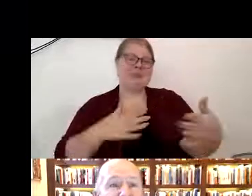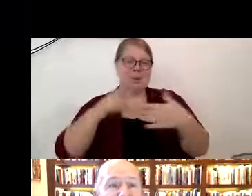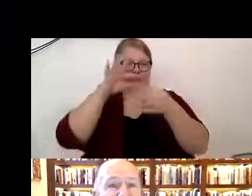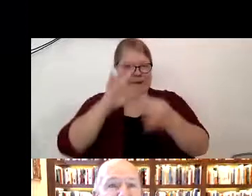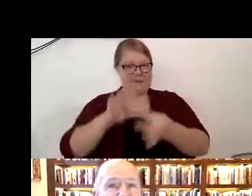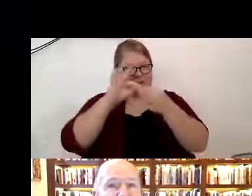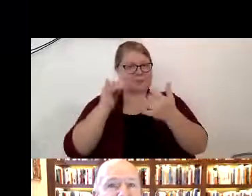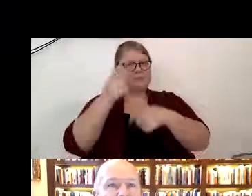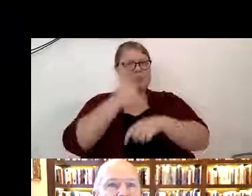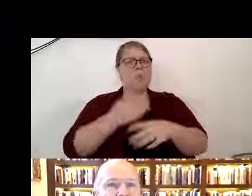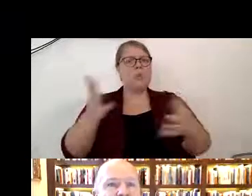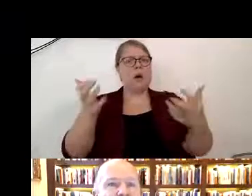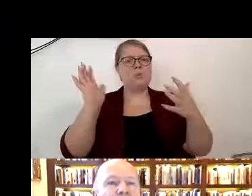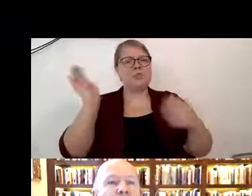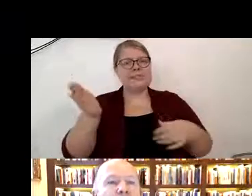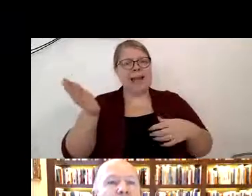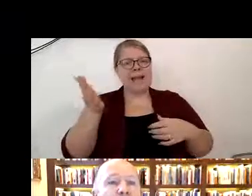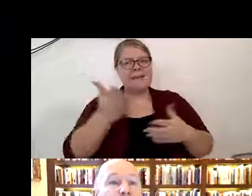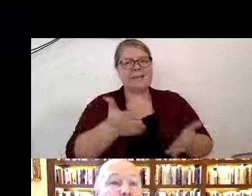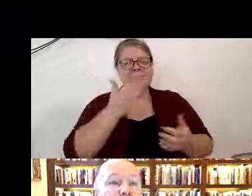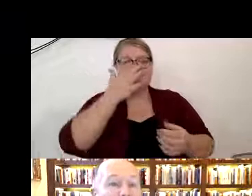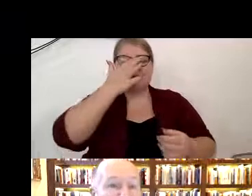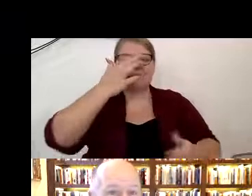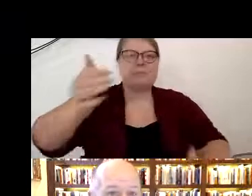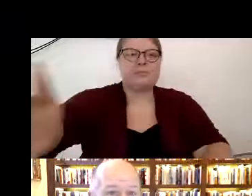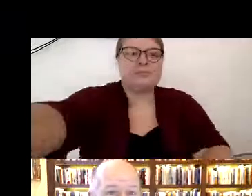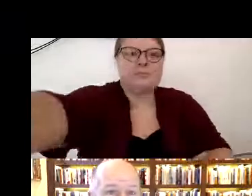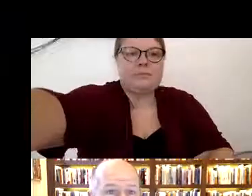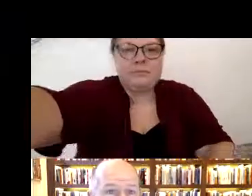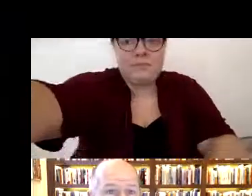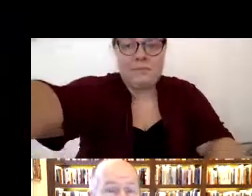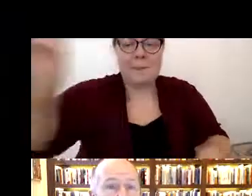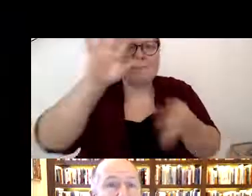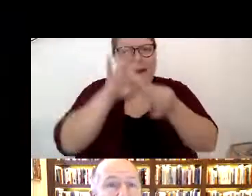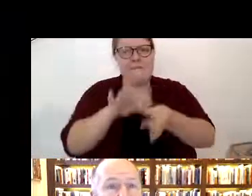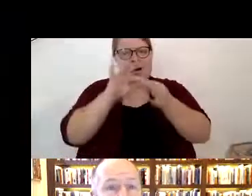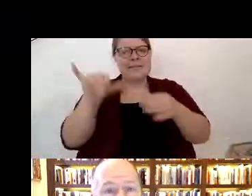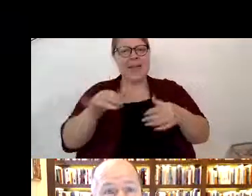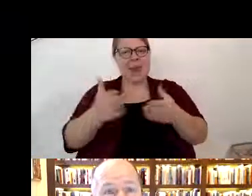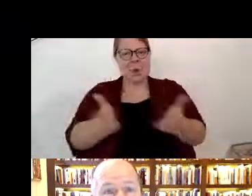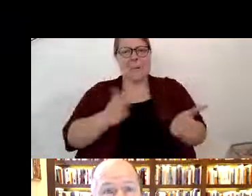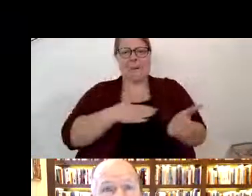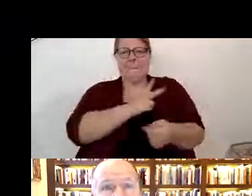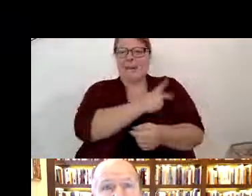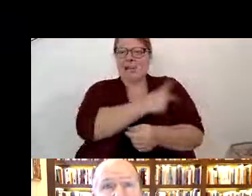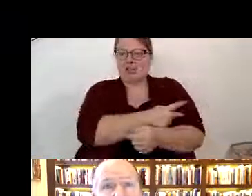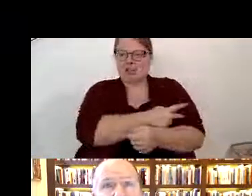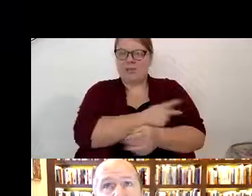present mindfulness as though you were my patients rather than